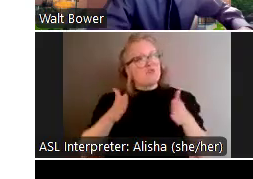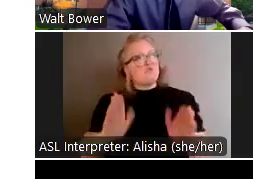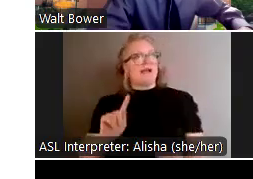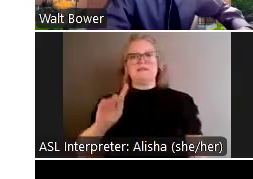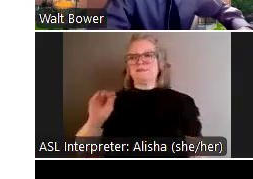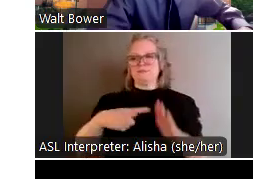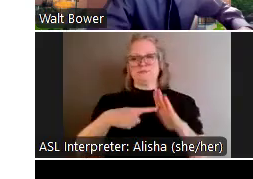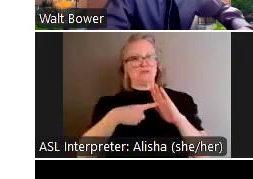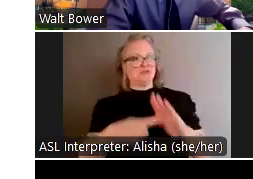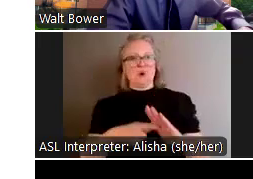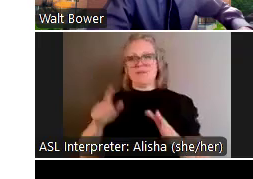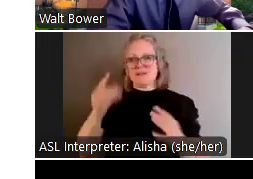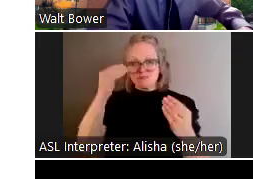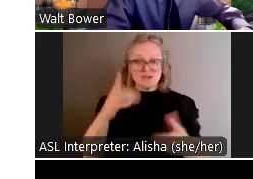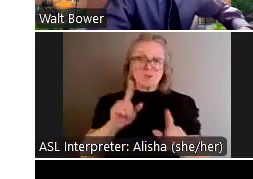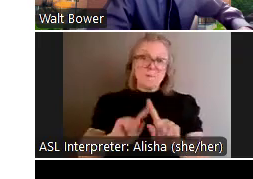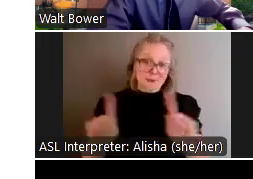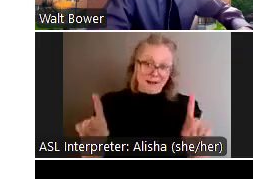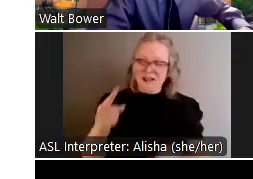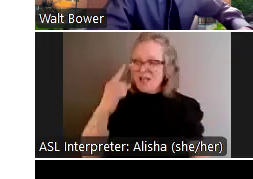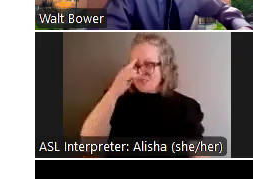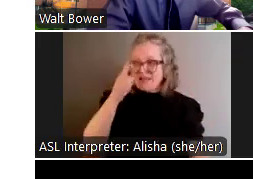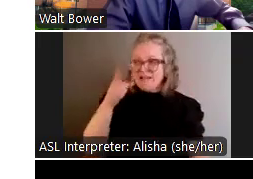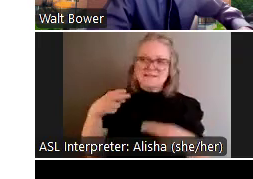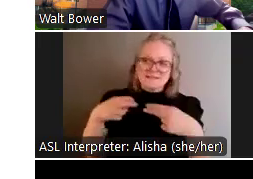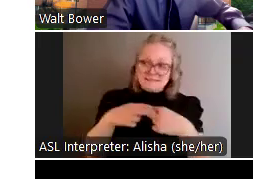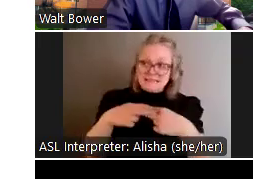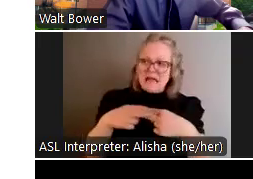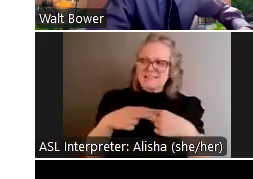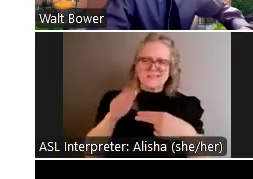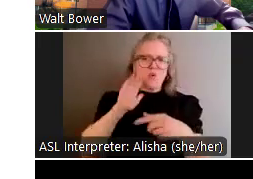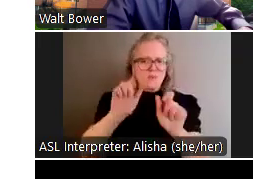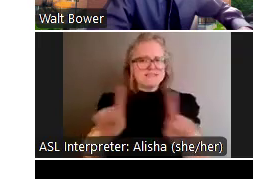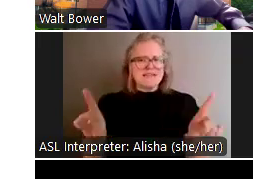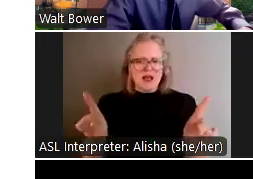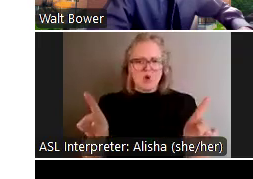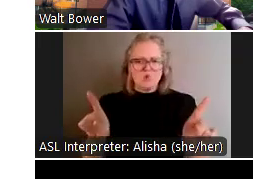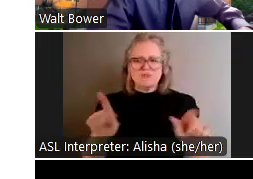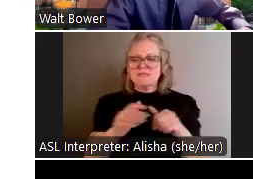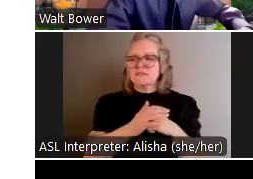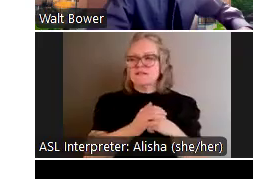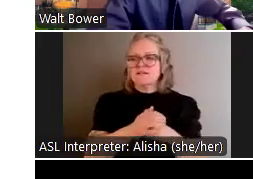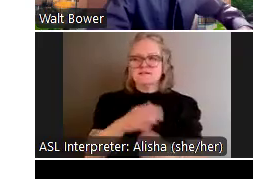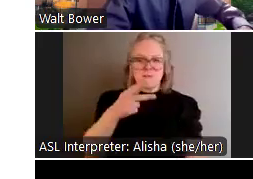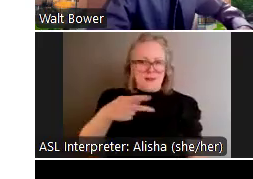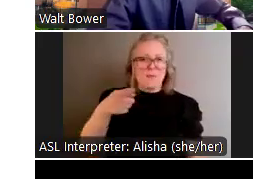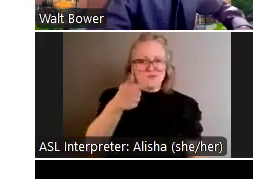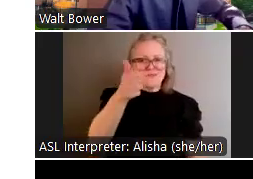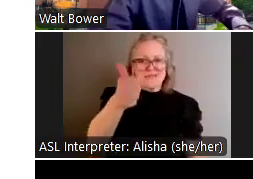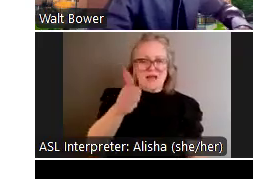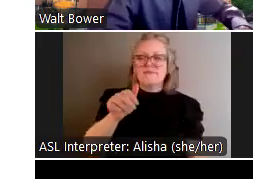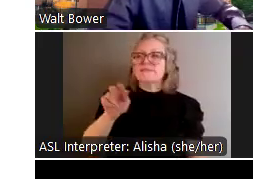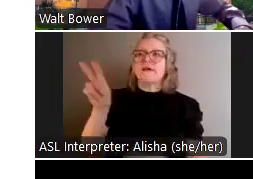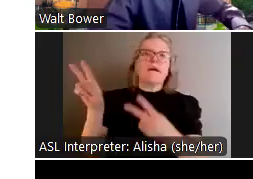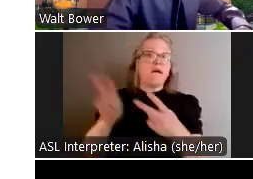out there, but I think these slides are going to be sent out, and you can kind of blow it up on your